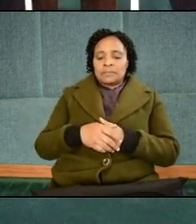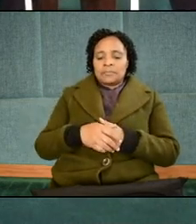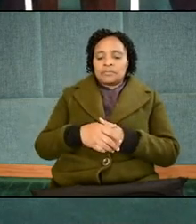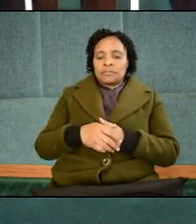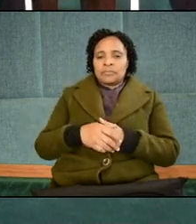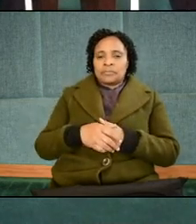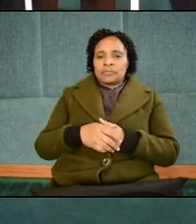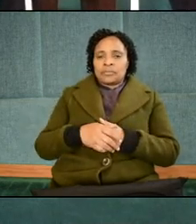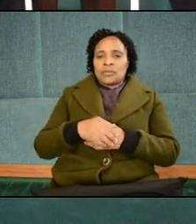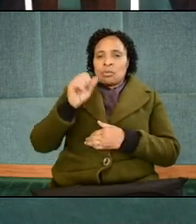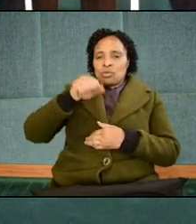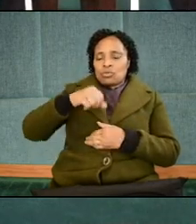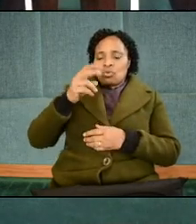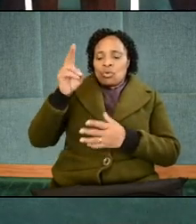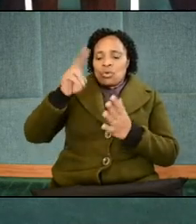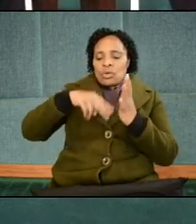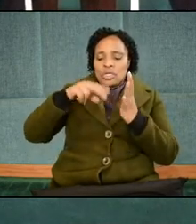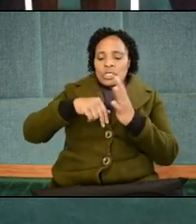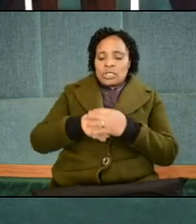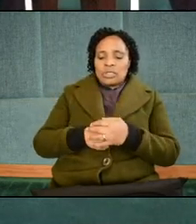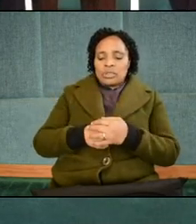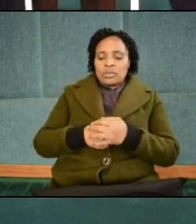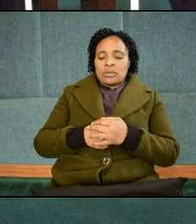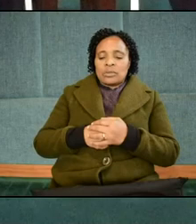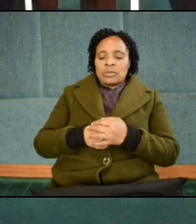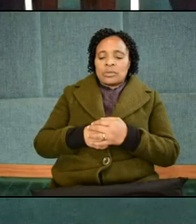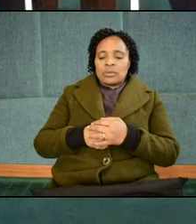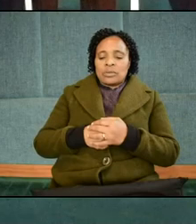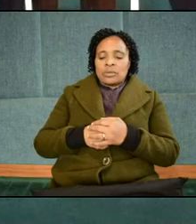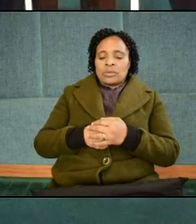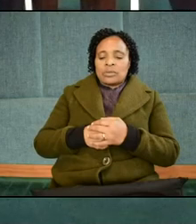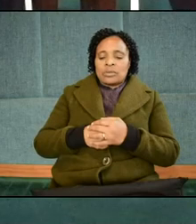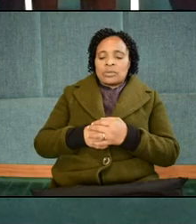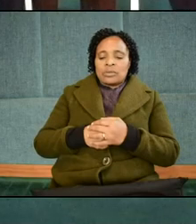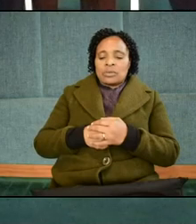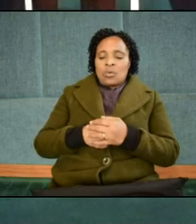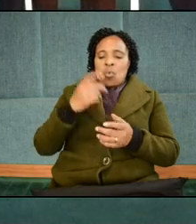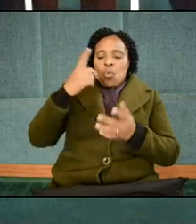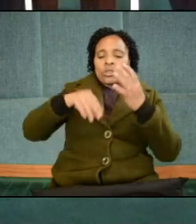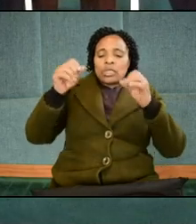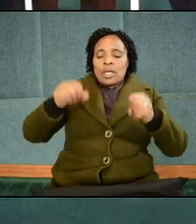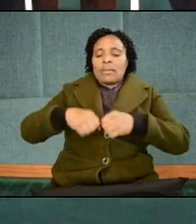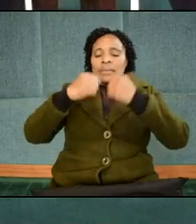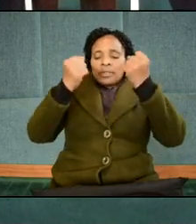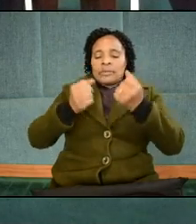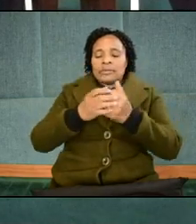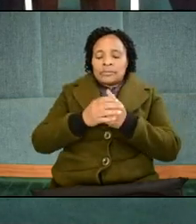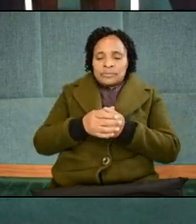Or you can just read a bit of it into the story. Let us know what is happening here. I think it's